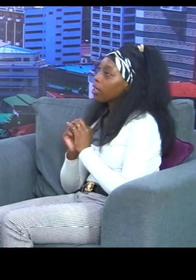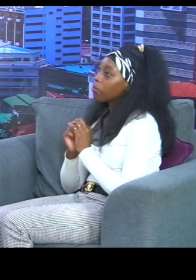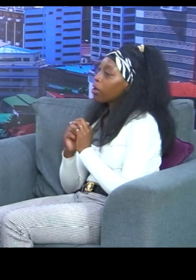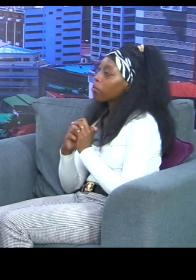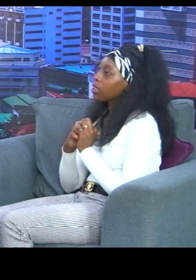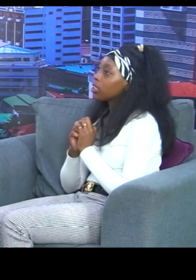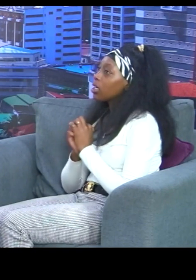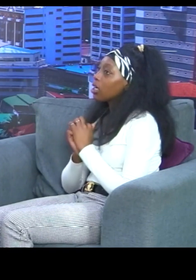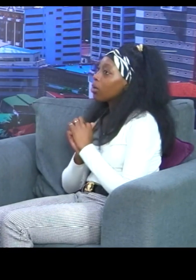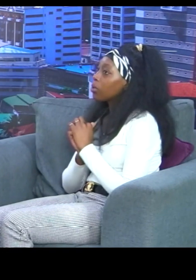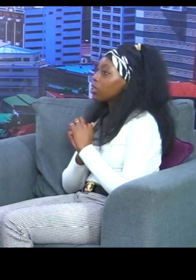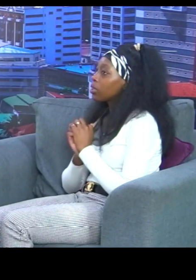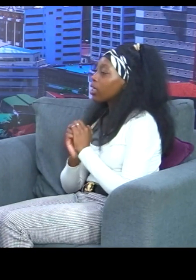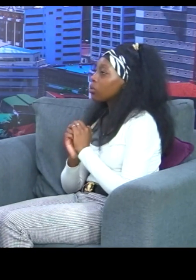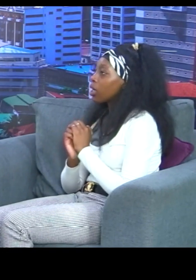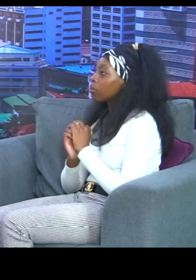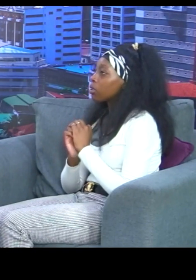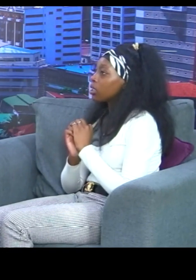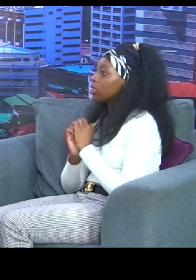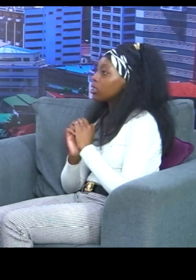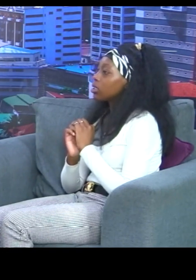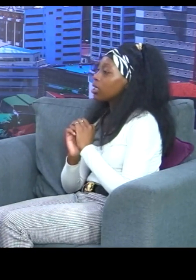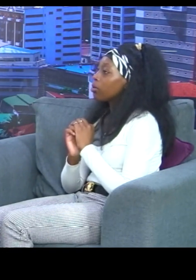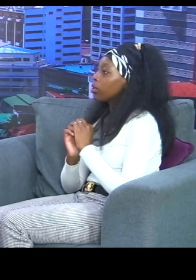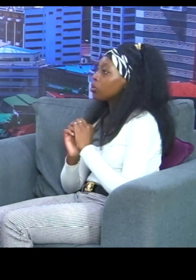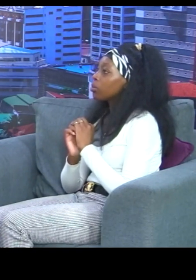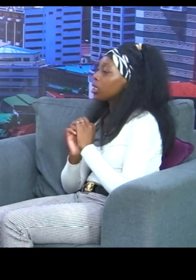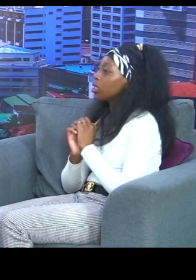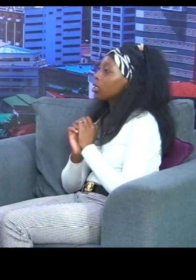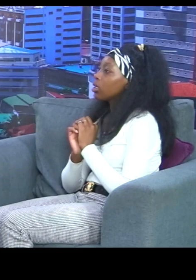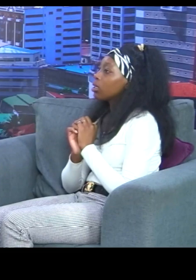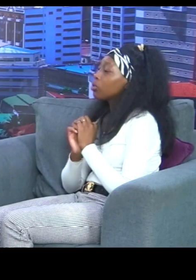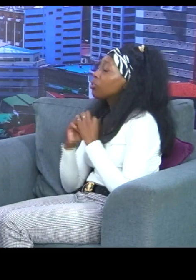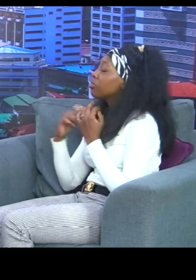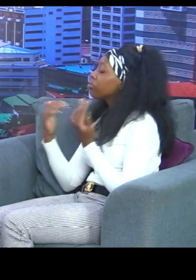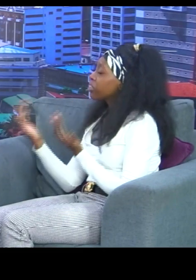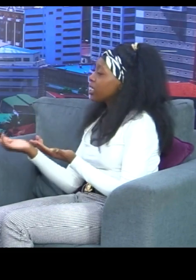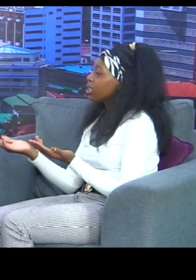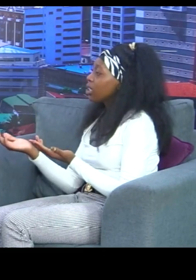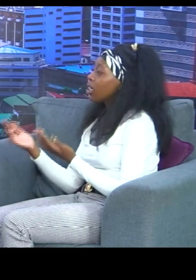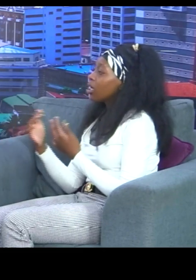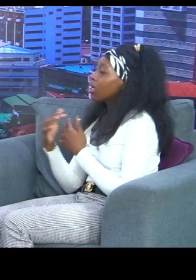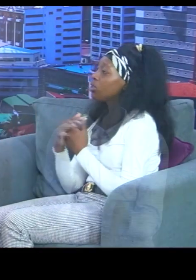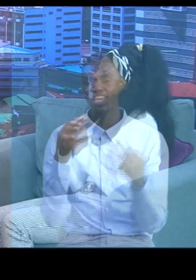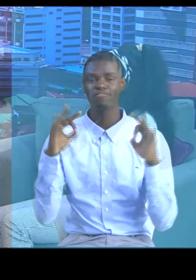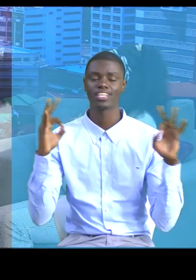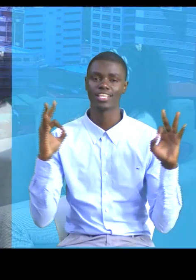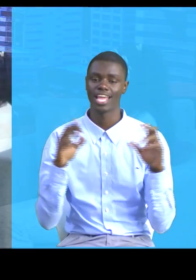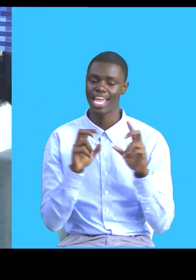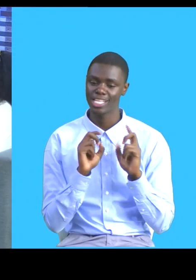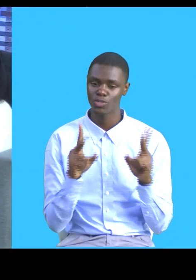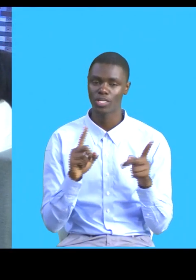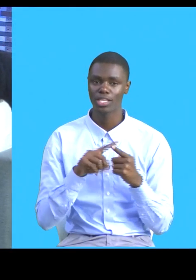Women empowerment, what I would add more is tell women to feel free. It's okay to be